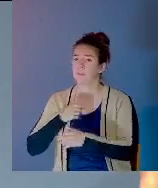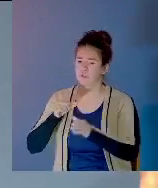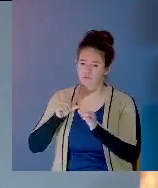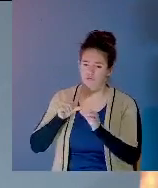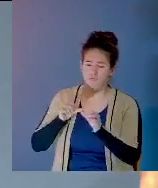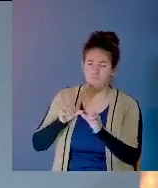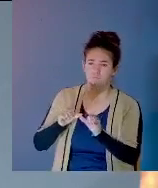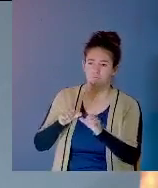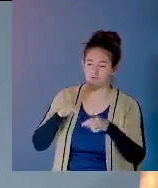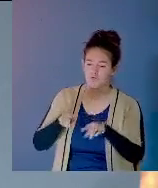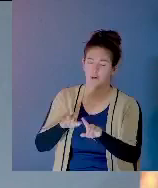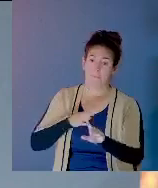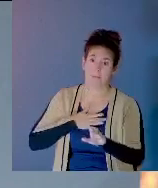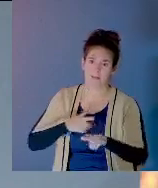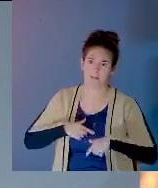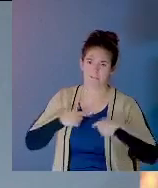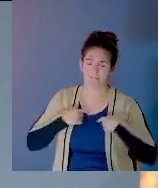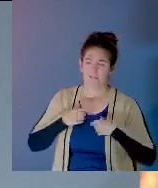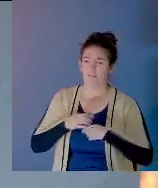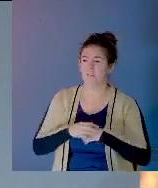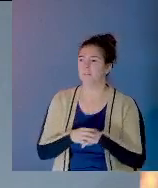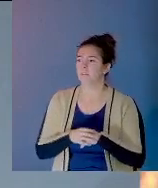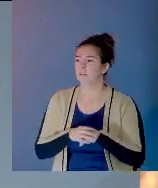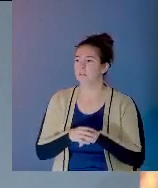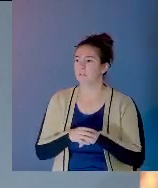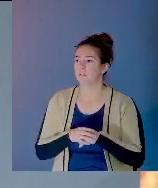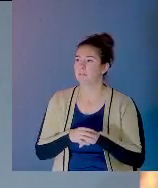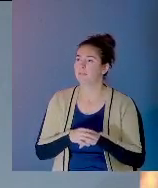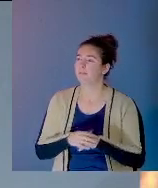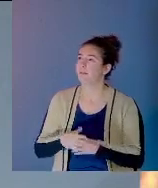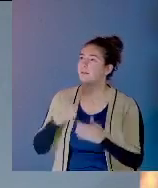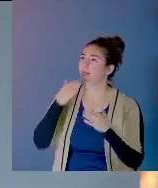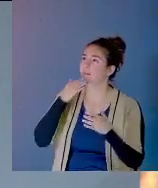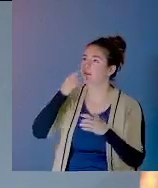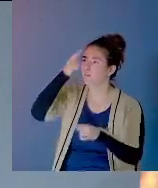you, Brother Wind, for always being at my back.